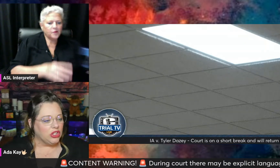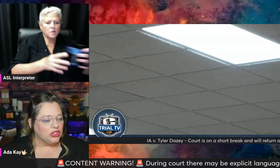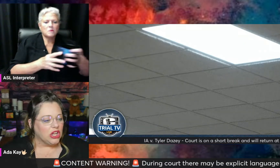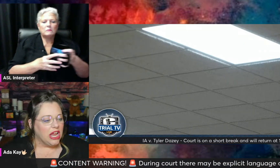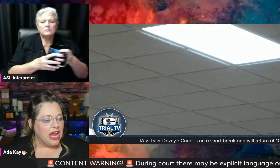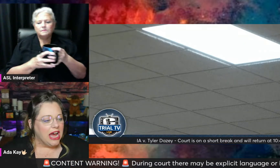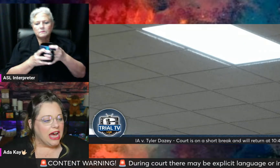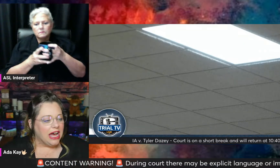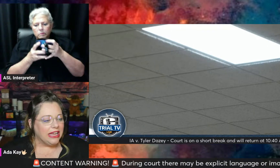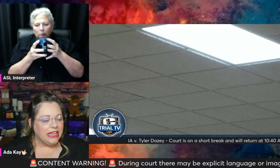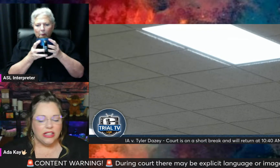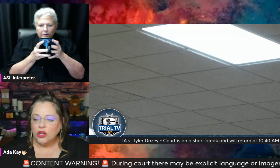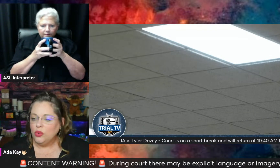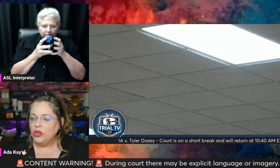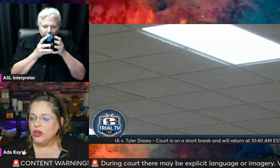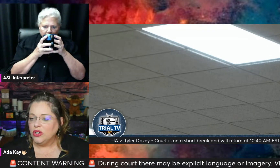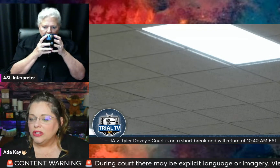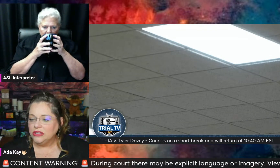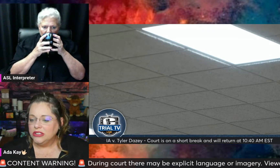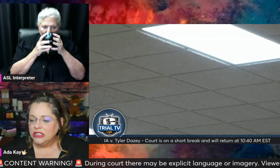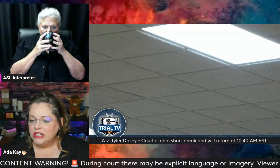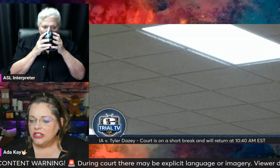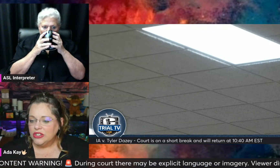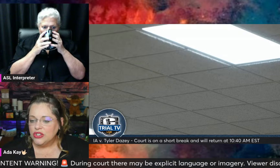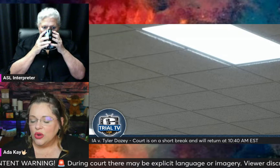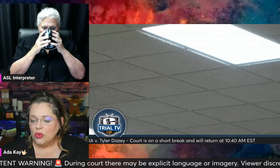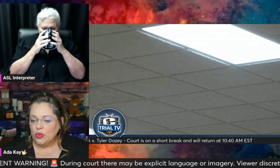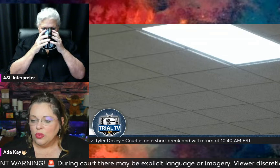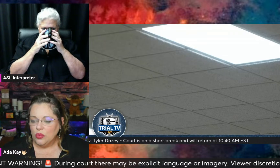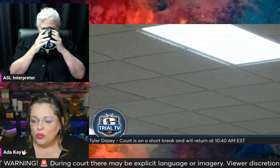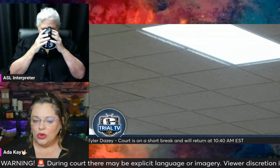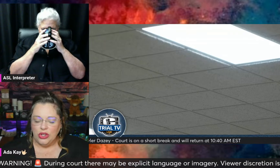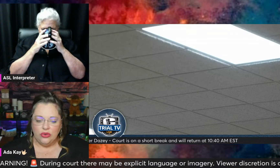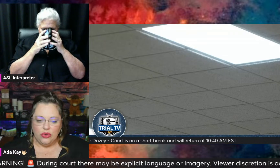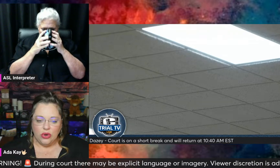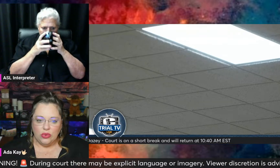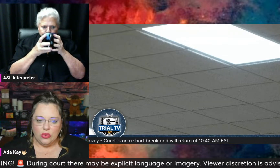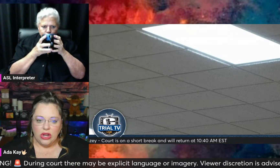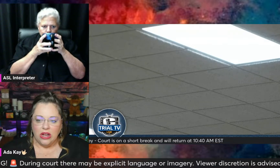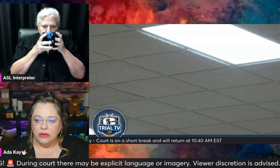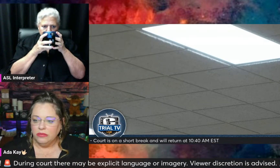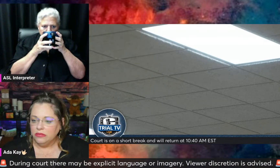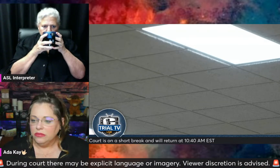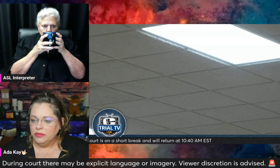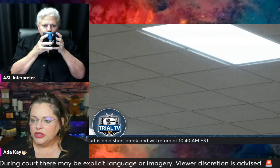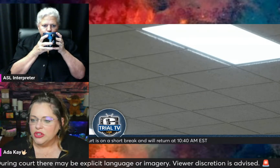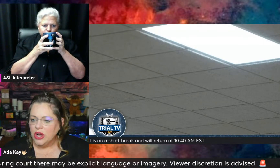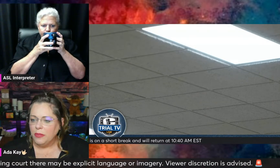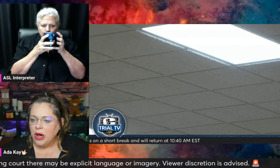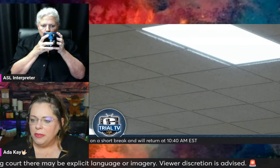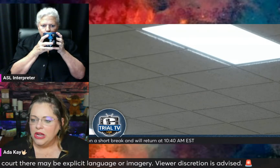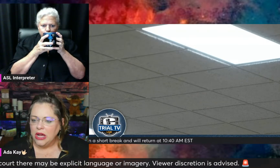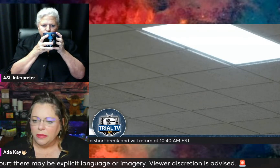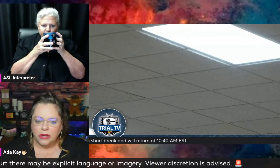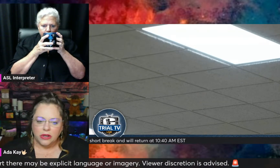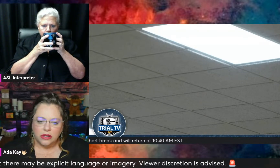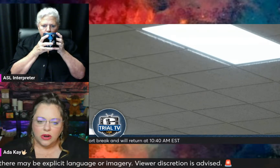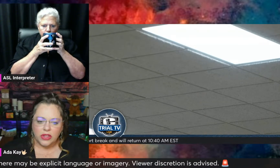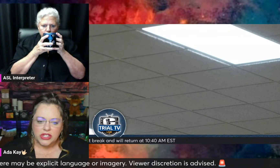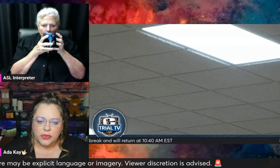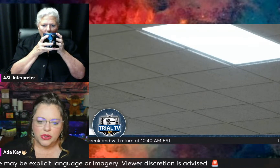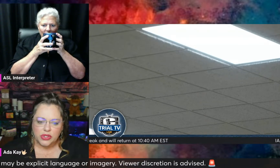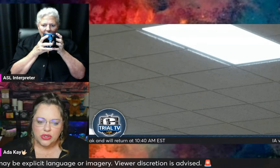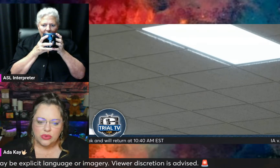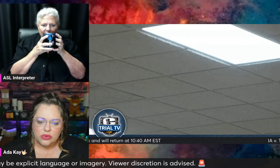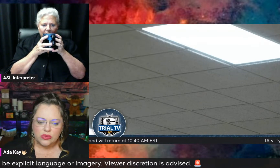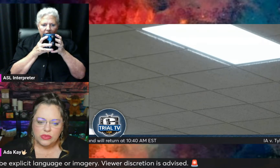different colors. Hi, hello, y'all. So when you go, but they're not popping up. Are